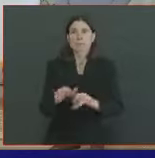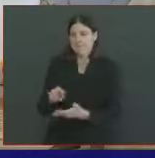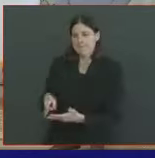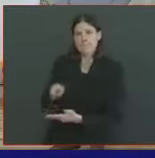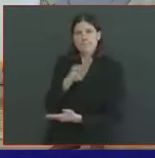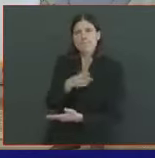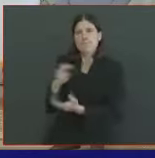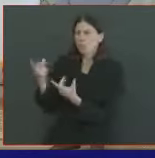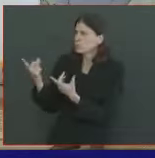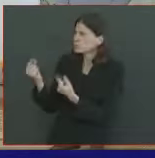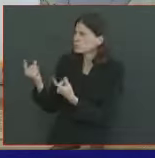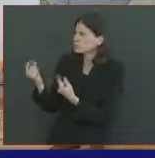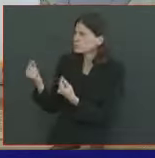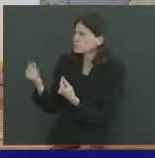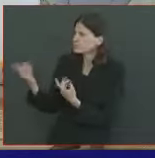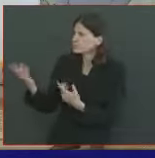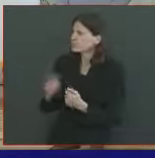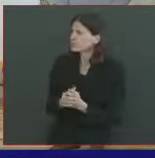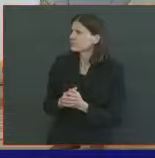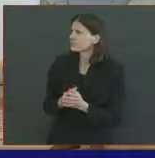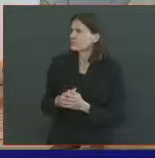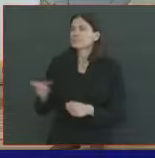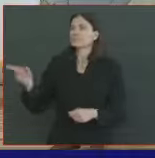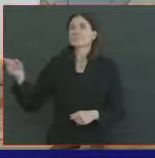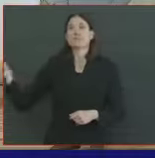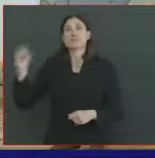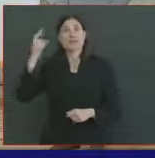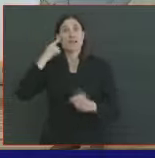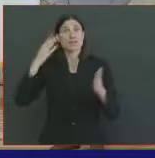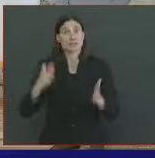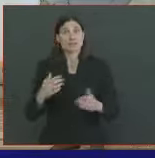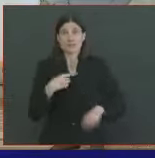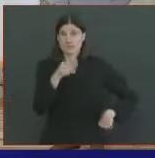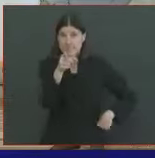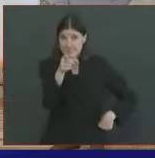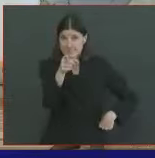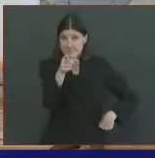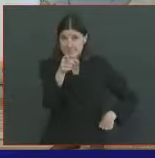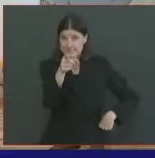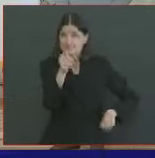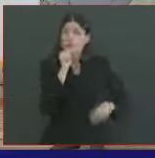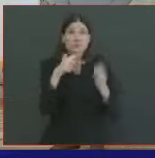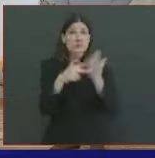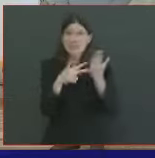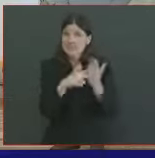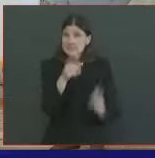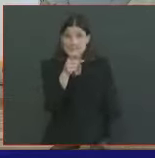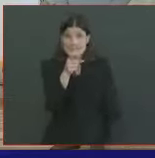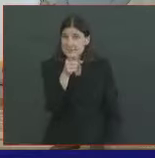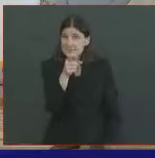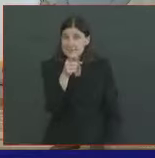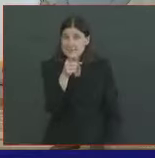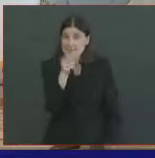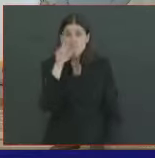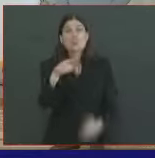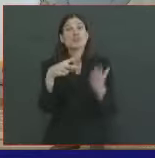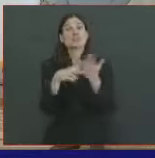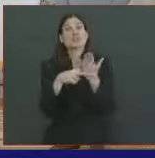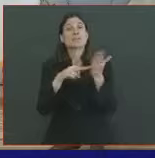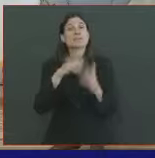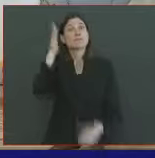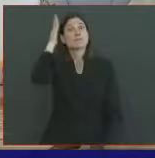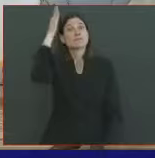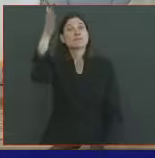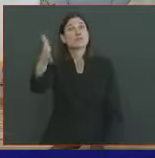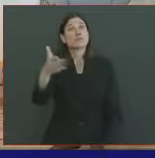thing. There's never an excuse to do the wrong thing. Don't cheat. You just hurt yourselves, and it's not fair to your classmates. But I